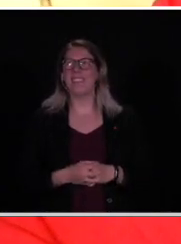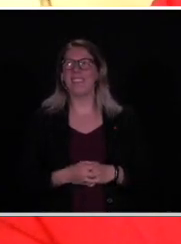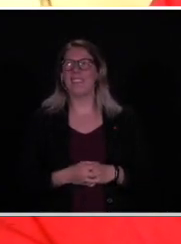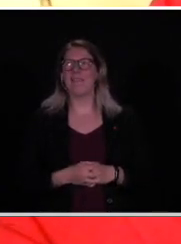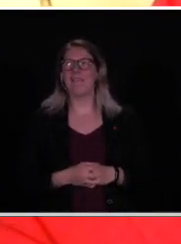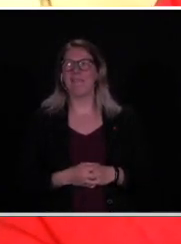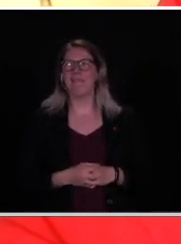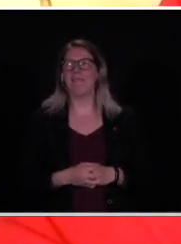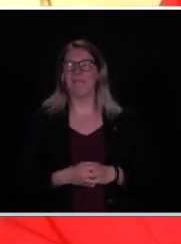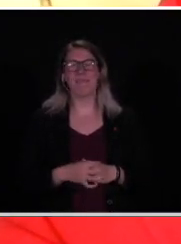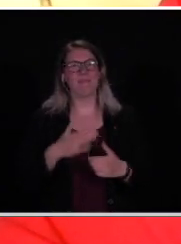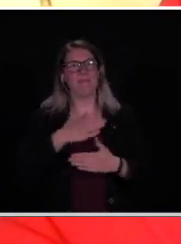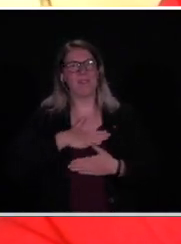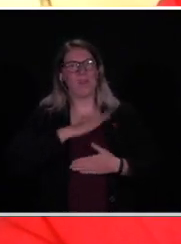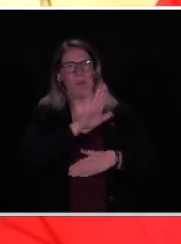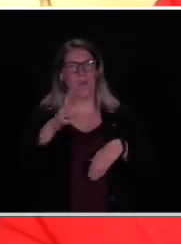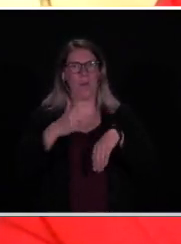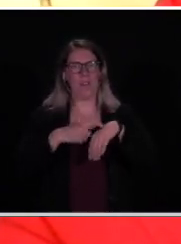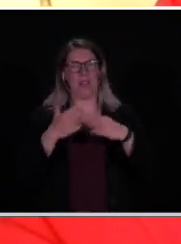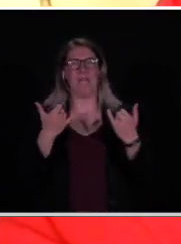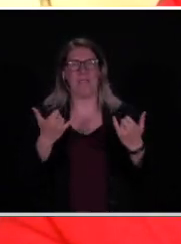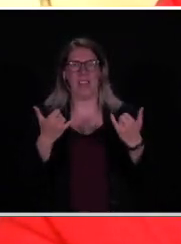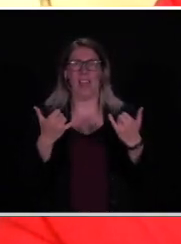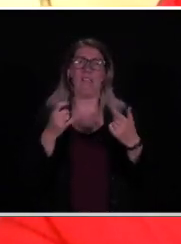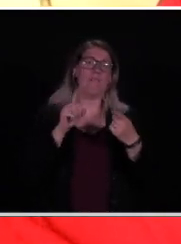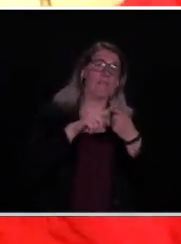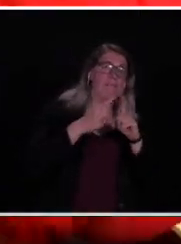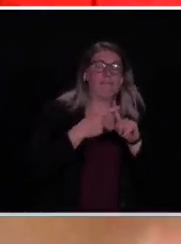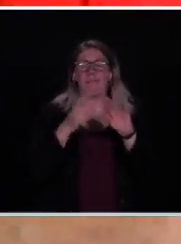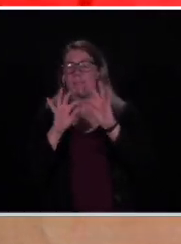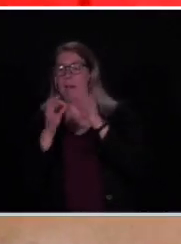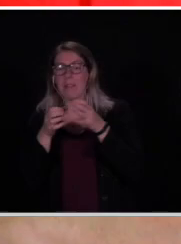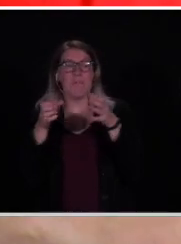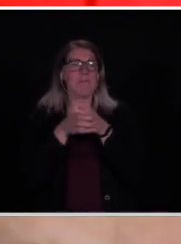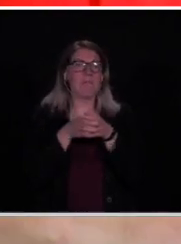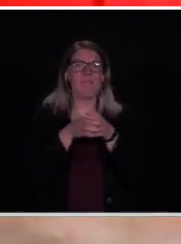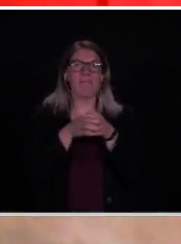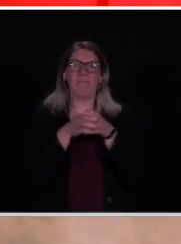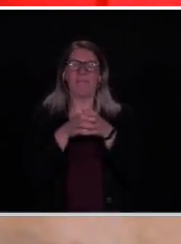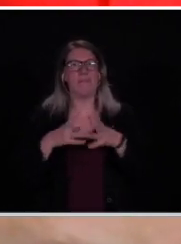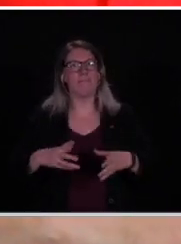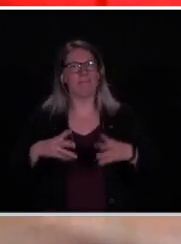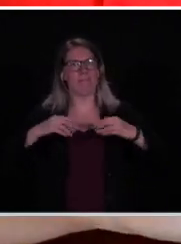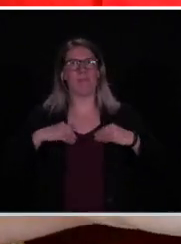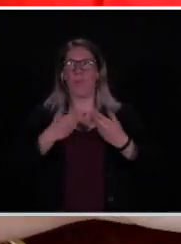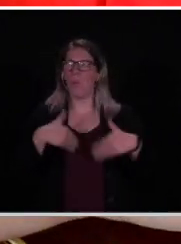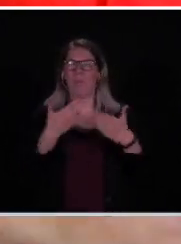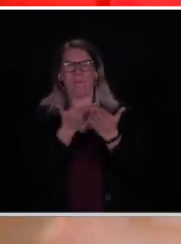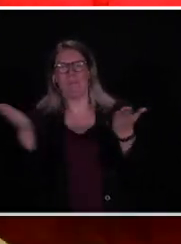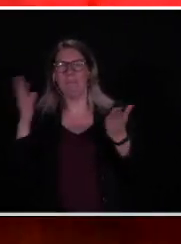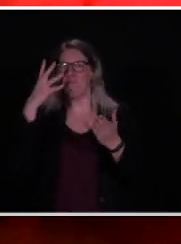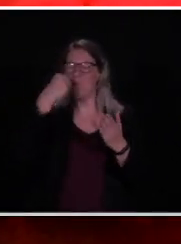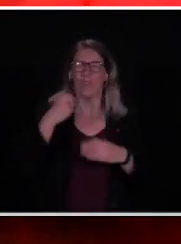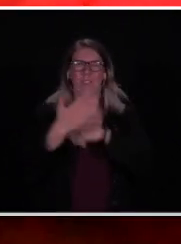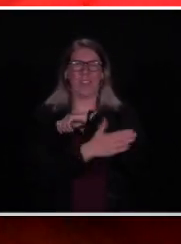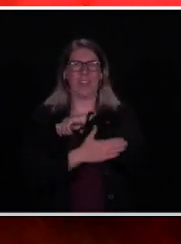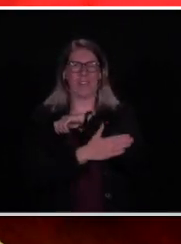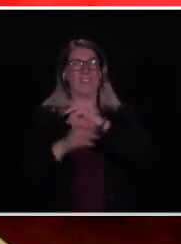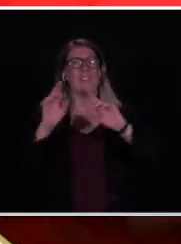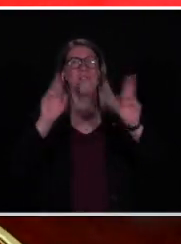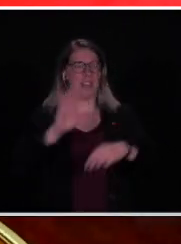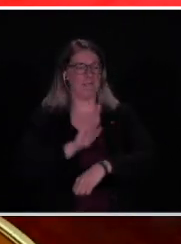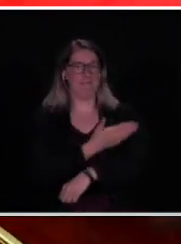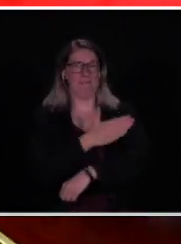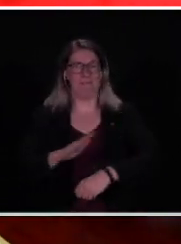enjoying your time today. Hopefully with your family and embracing this beautiful country that we live in. So here's a song by